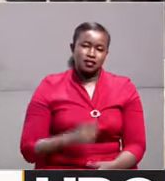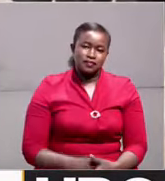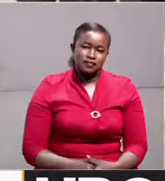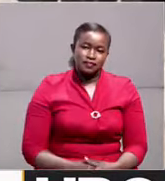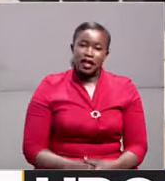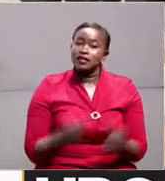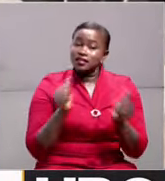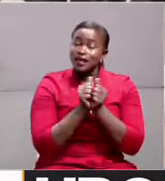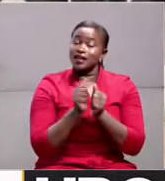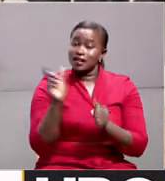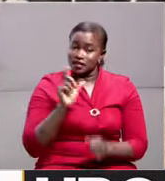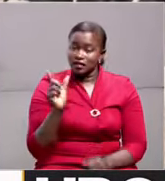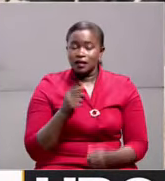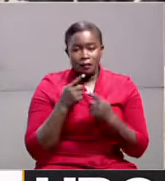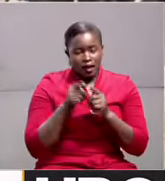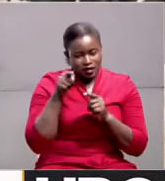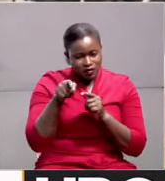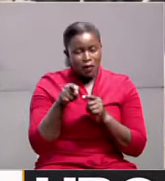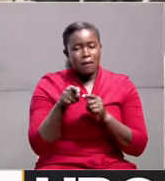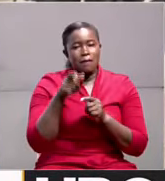mbwenu omumatago